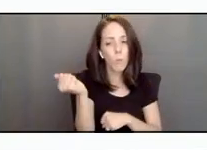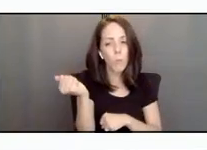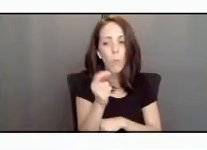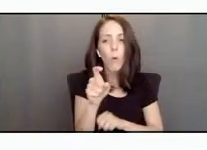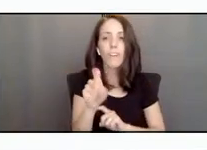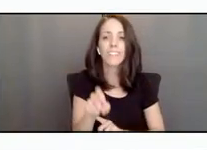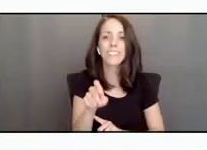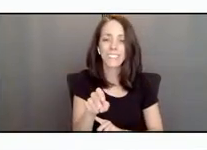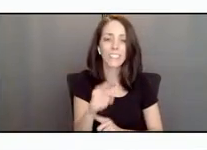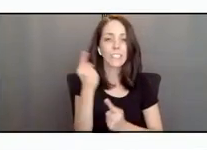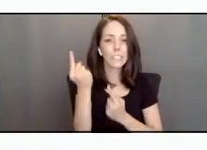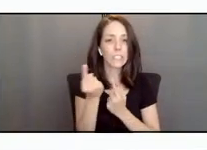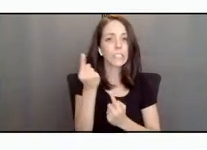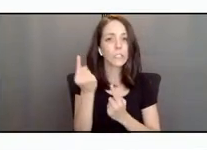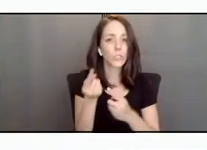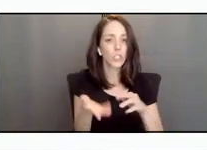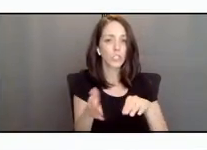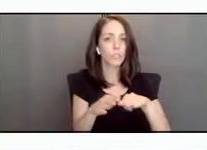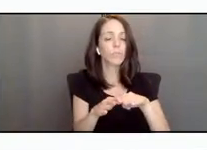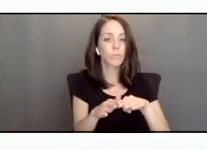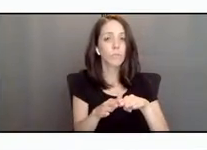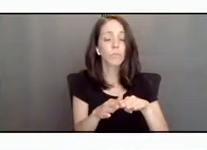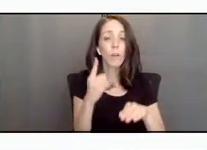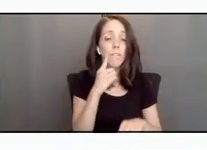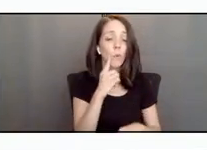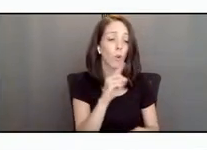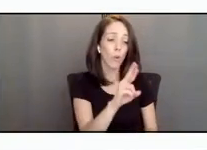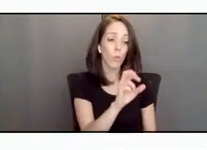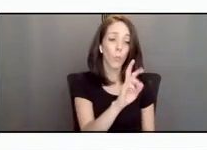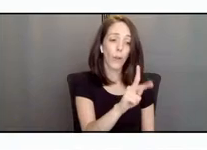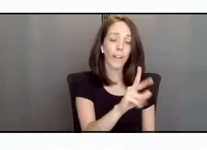consideration for rank and years in rank.